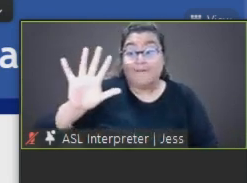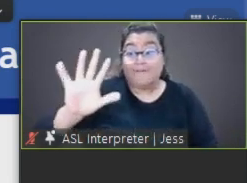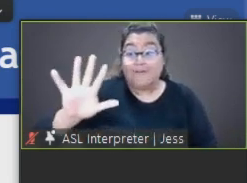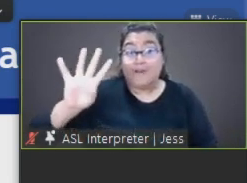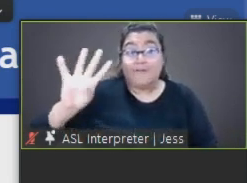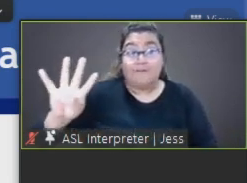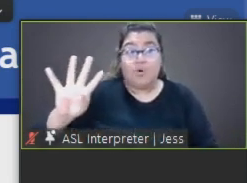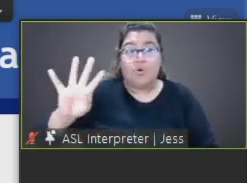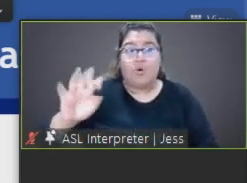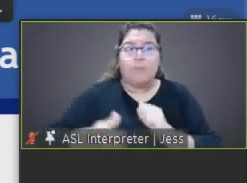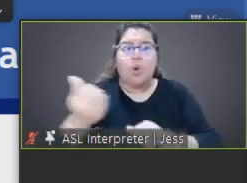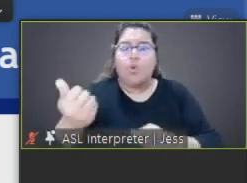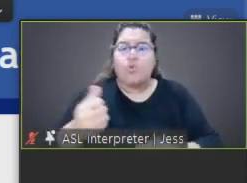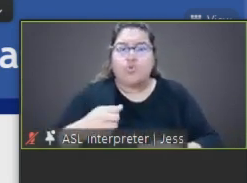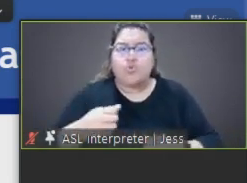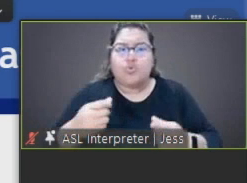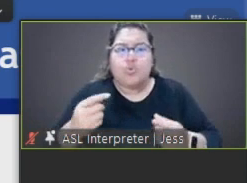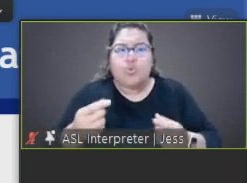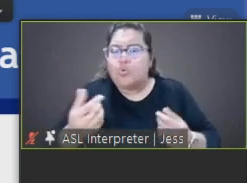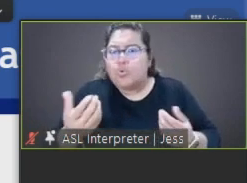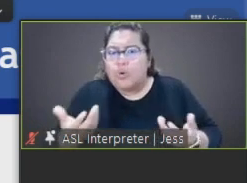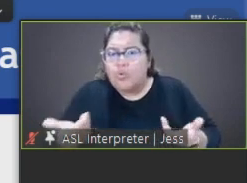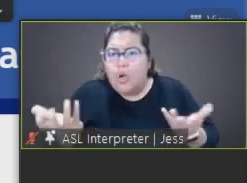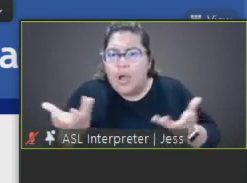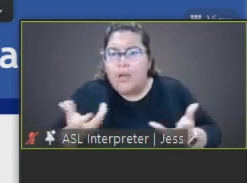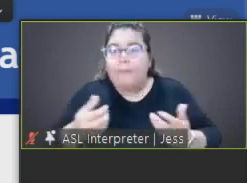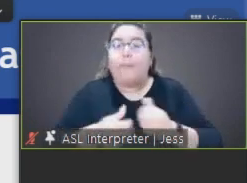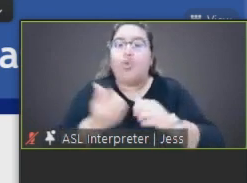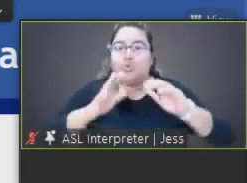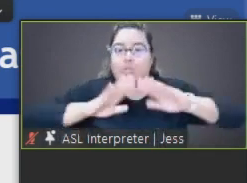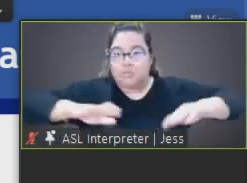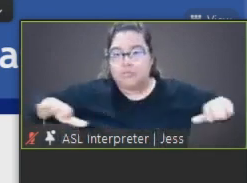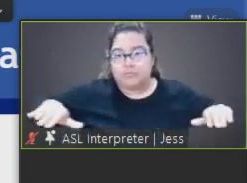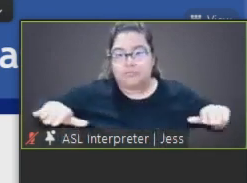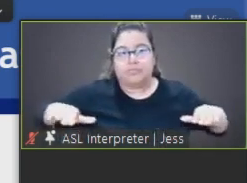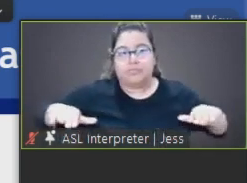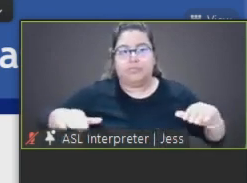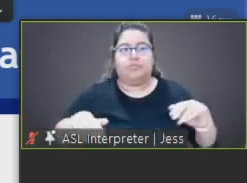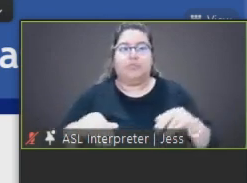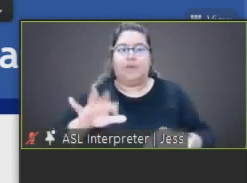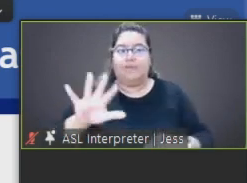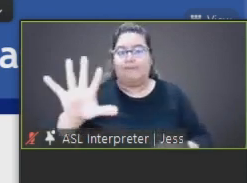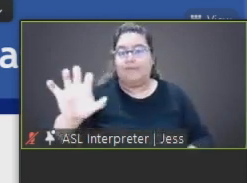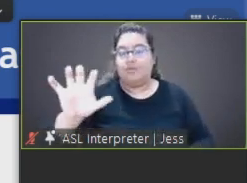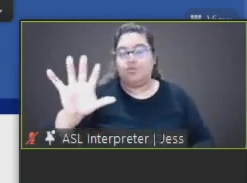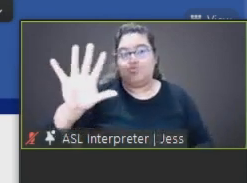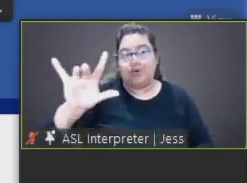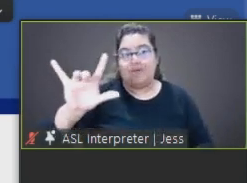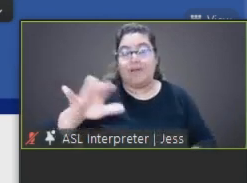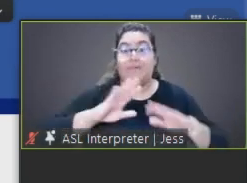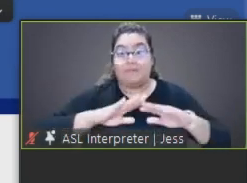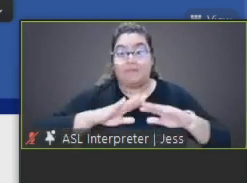among pediatric populations, with a smaller proportion of them occurring among our adult population. Next slide,